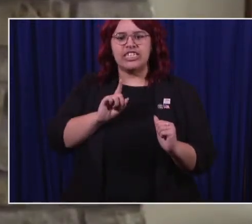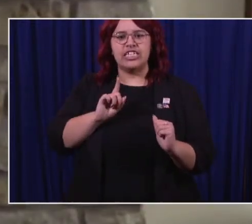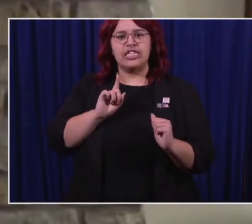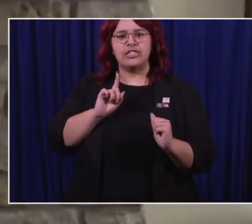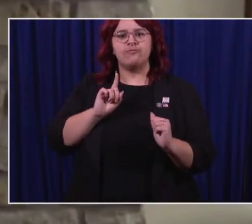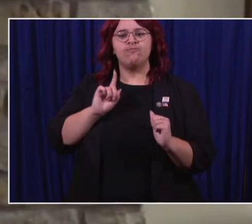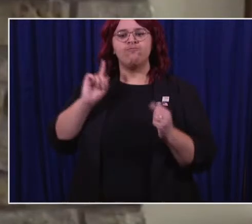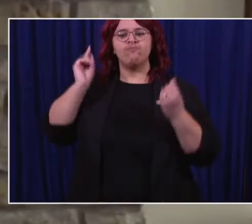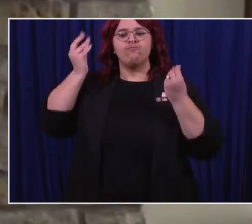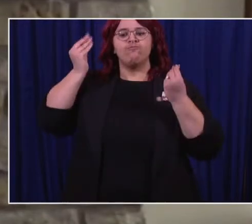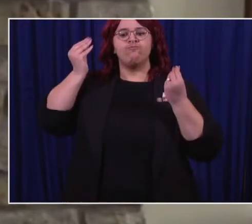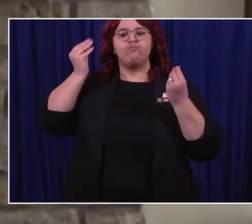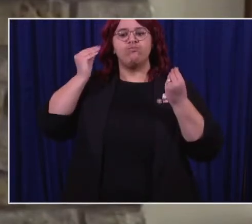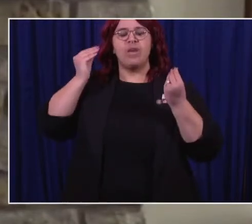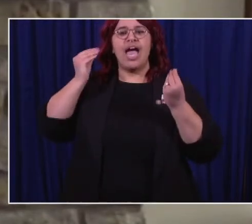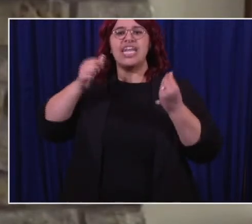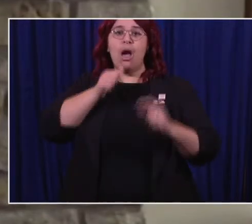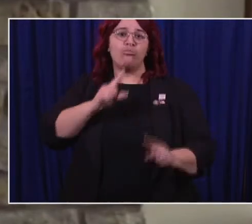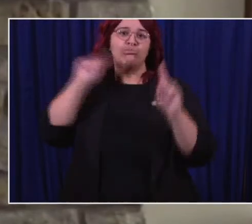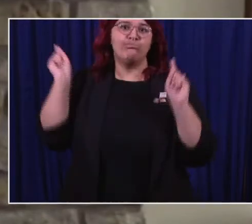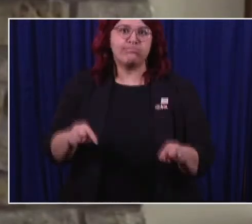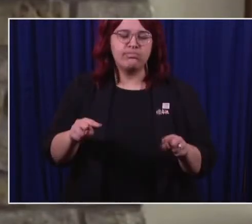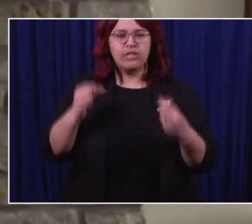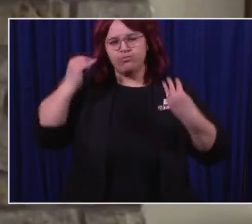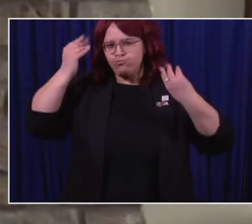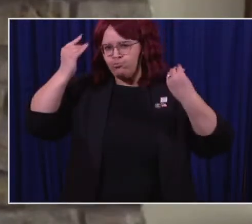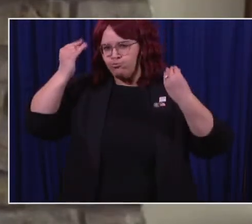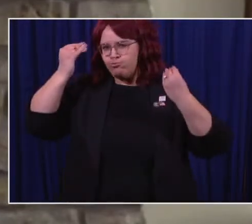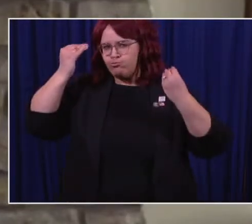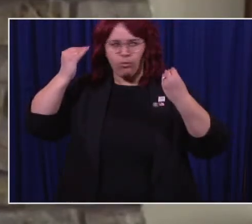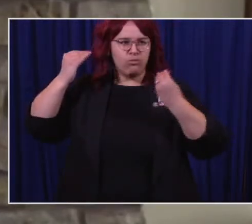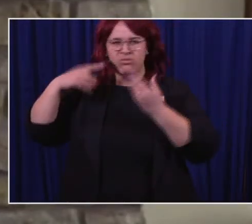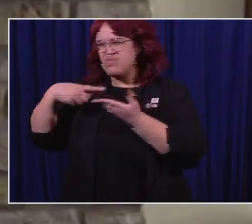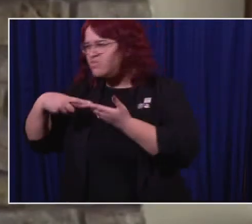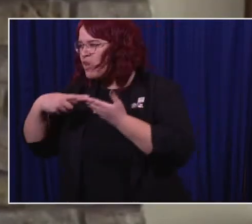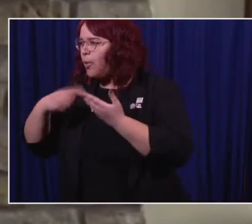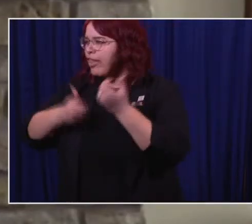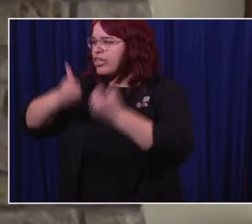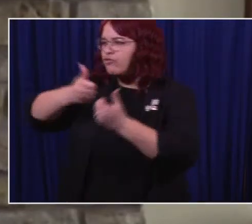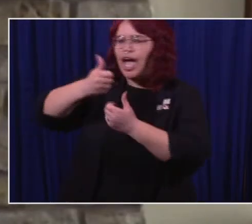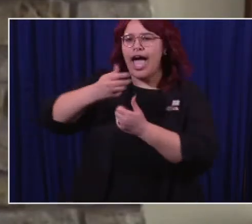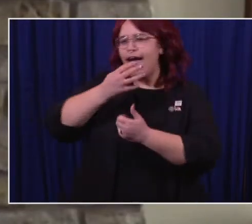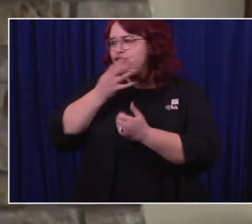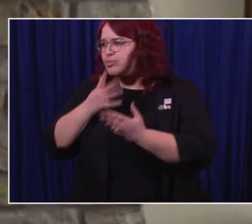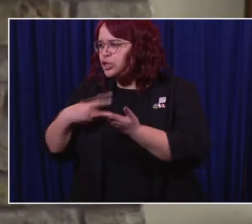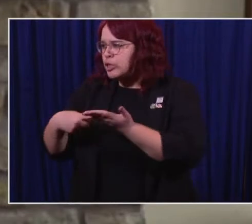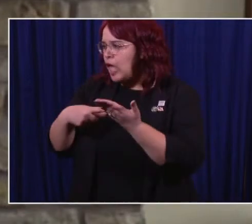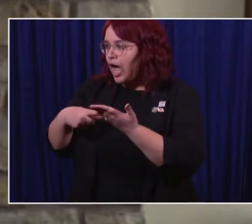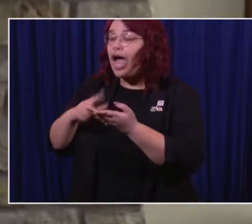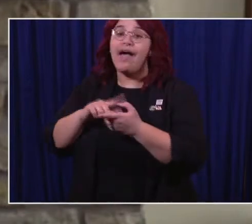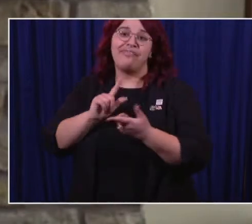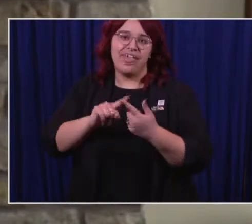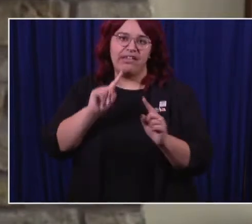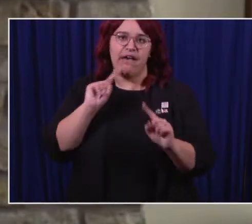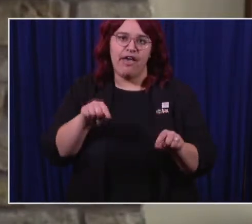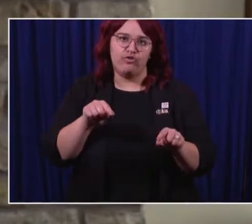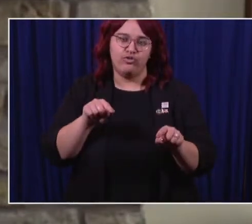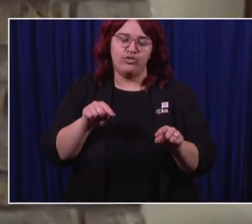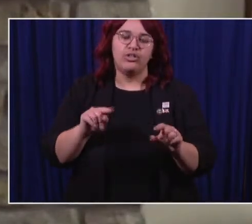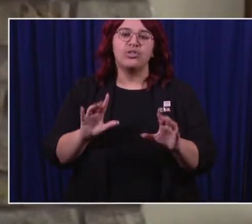of expertise. And so I rely on, medical doctors and others. So all I would say about that